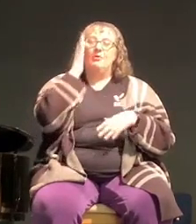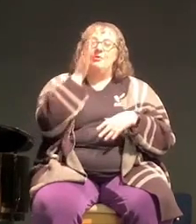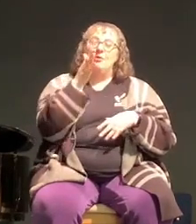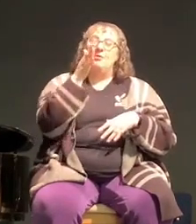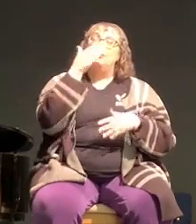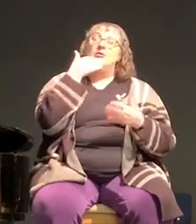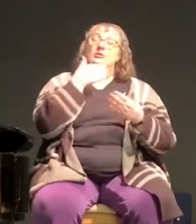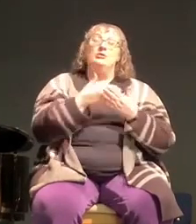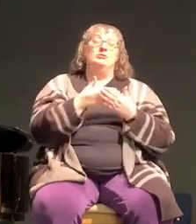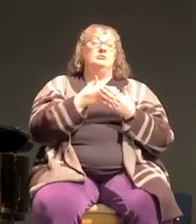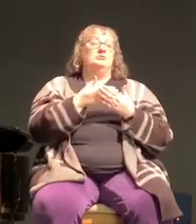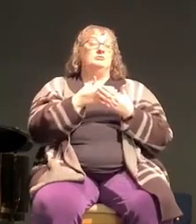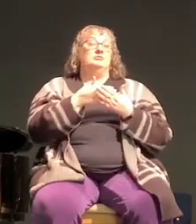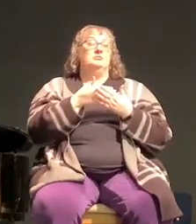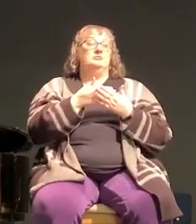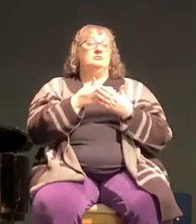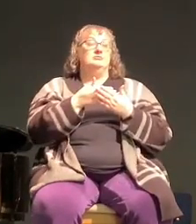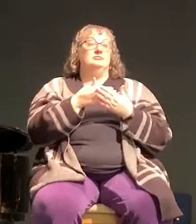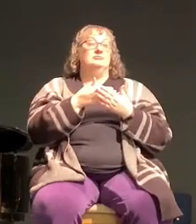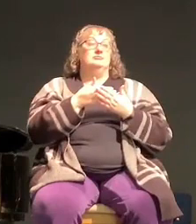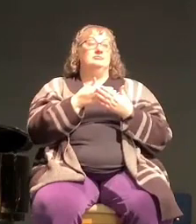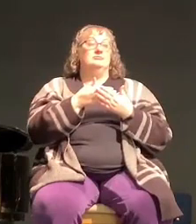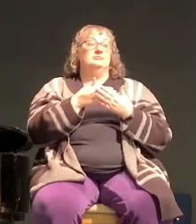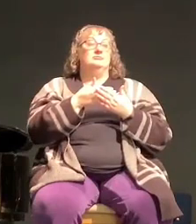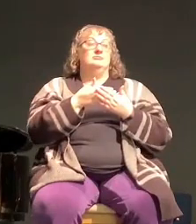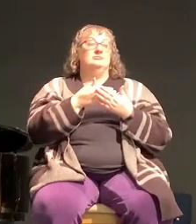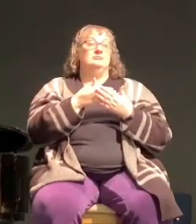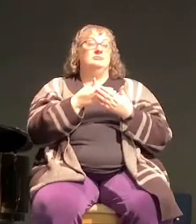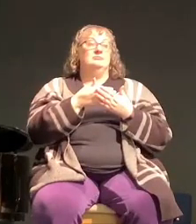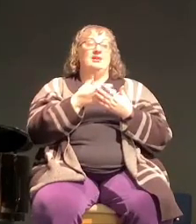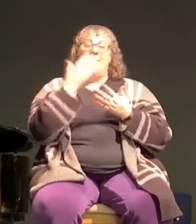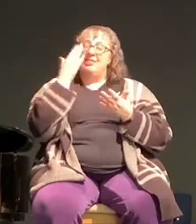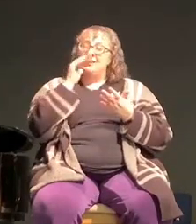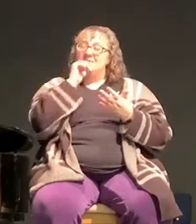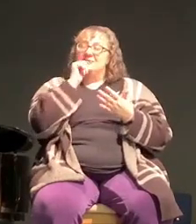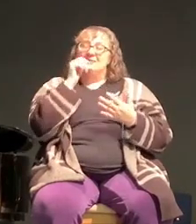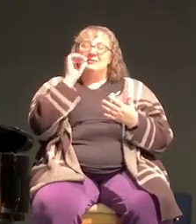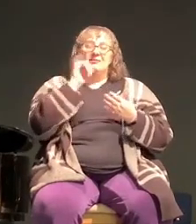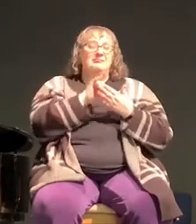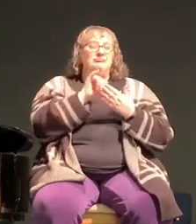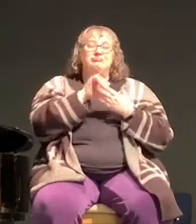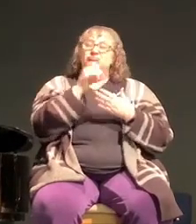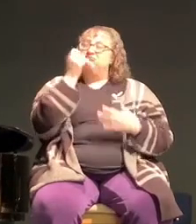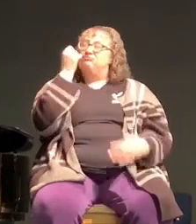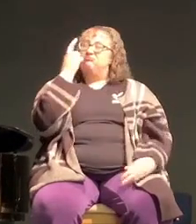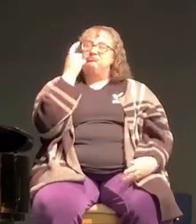be good. That seems unfathomable